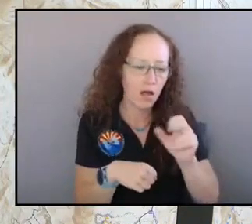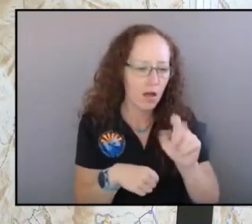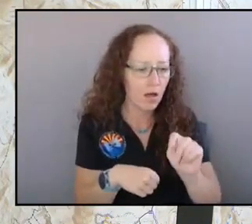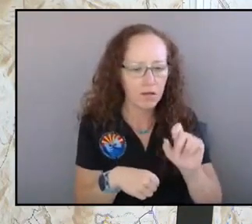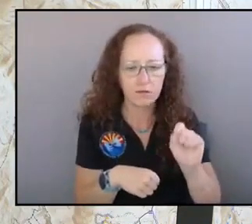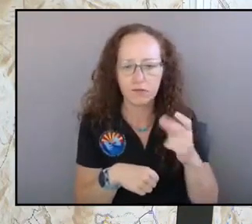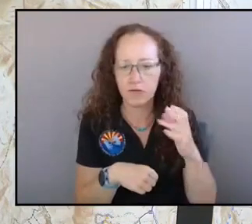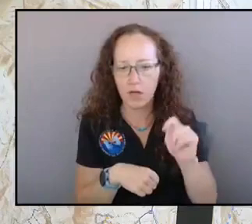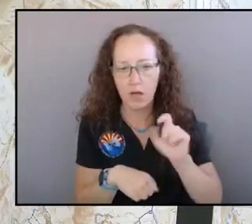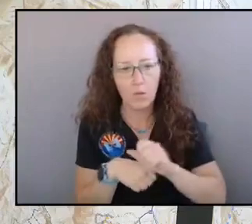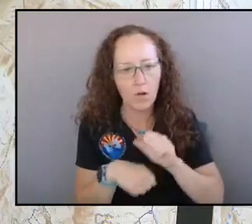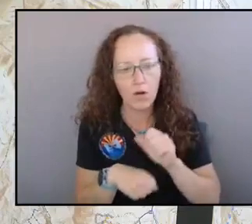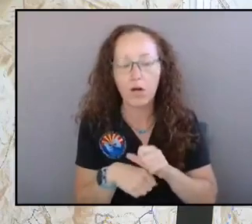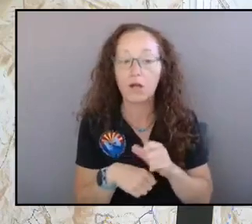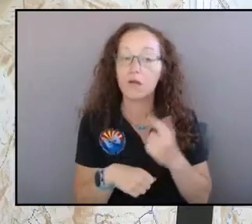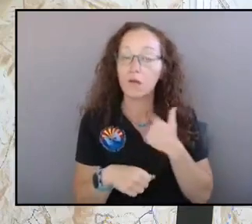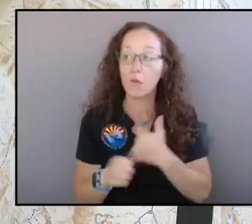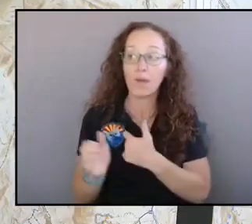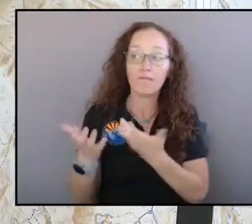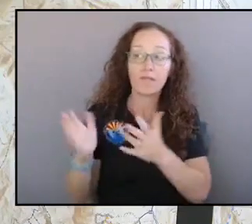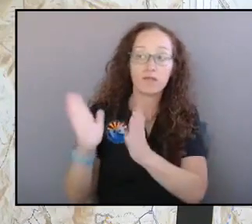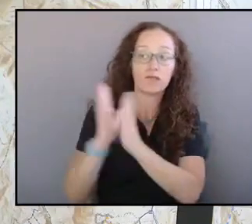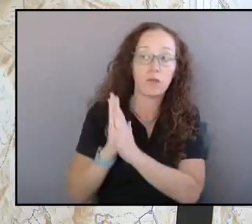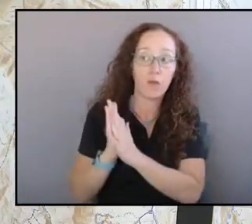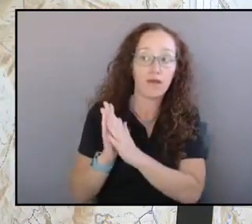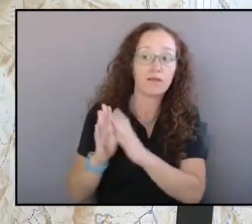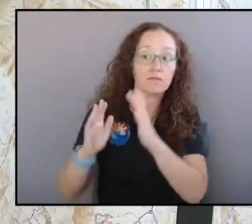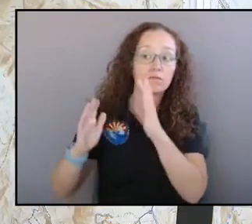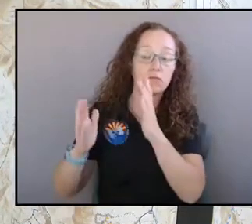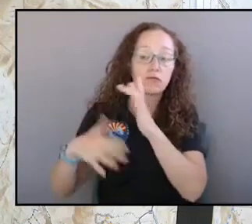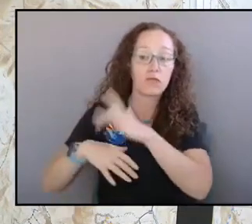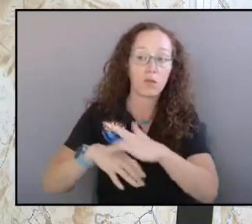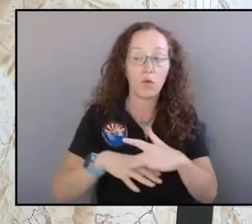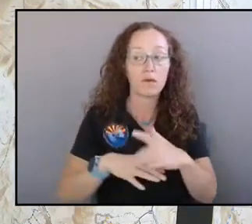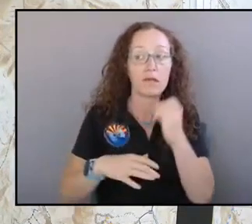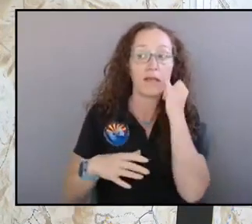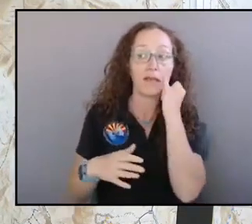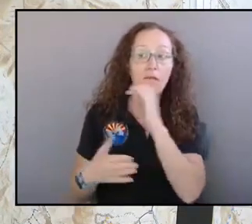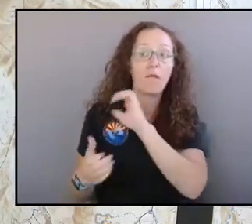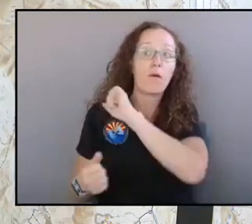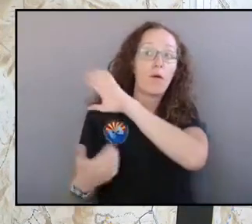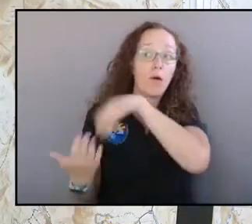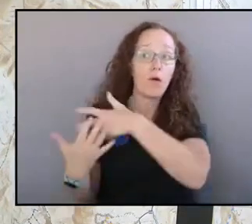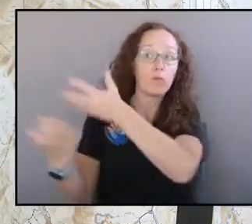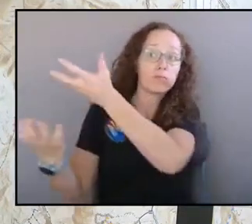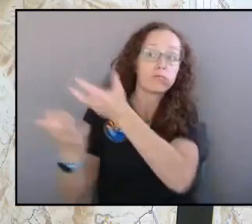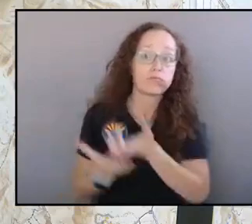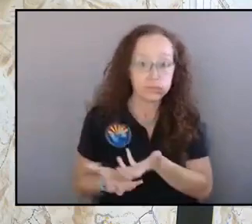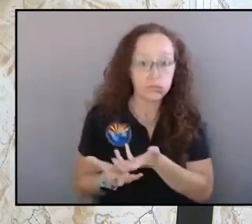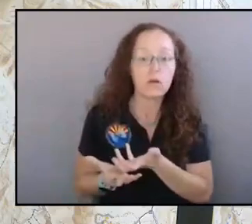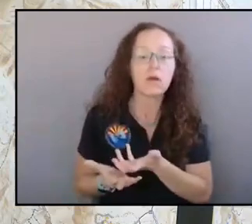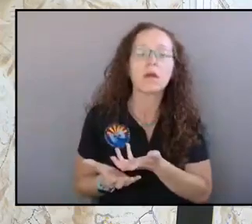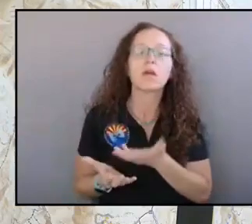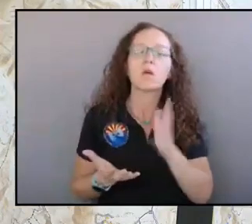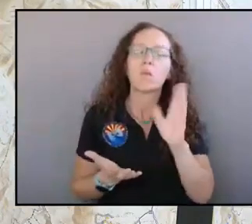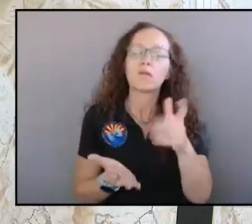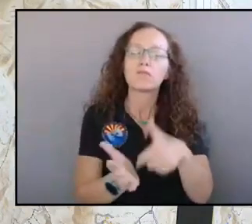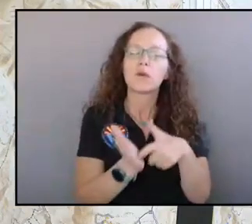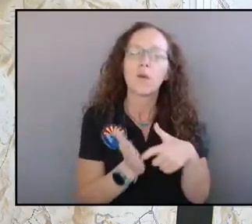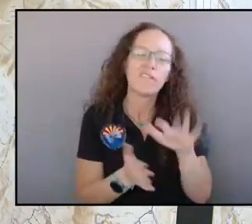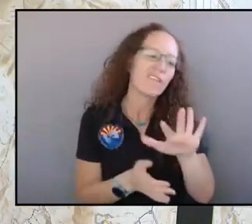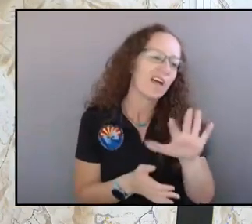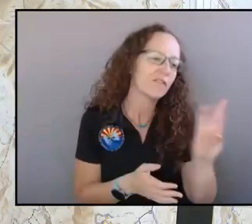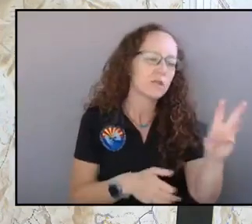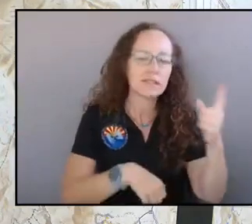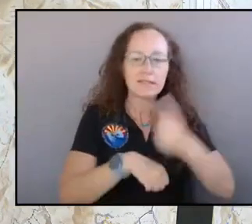we've requested for this, that it's going to take 5 to 6 days to button this up, to get this line secured. Again, we don't want to have the fire